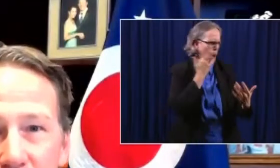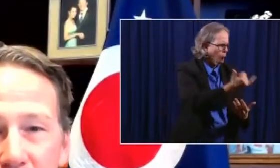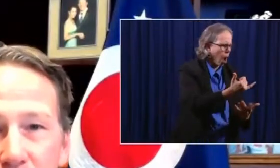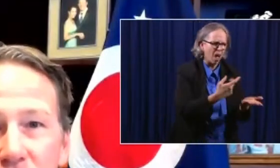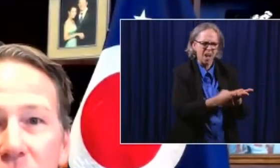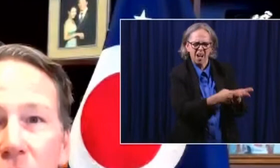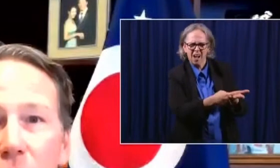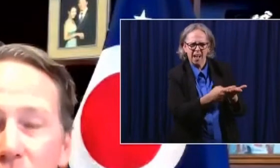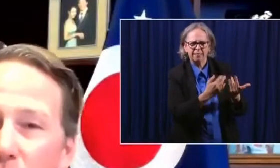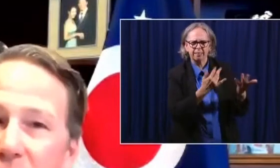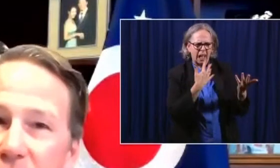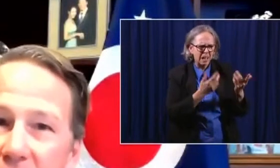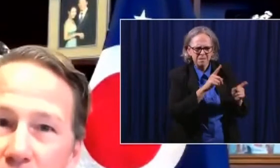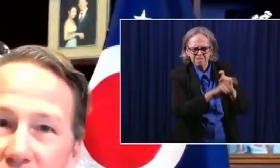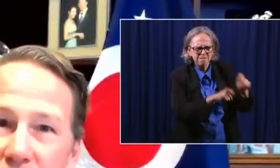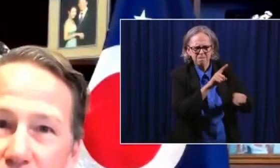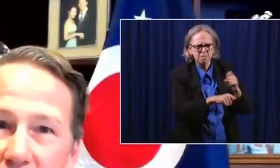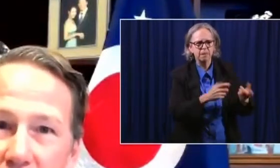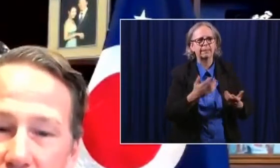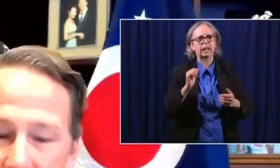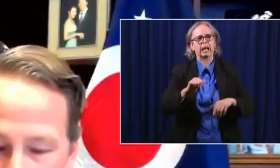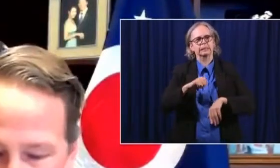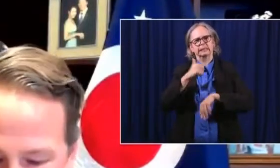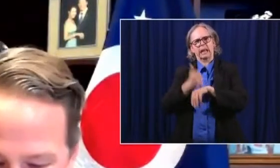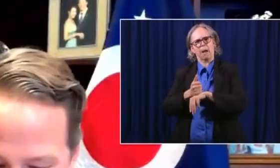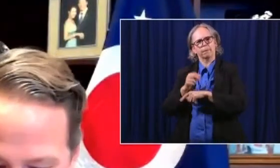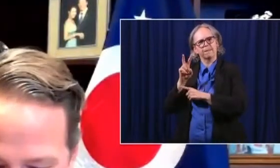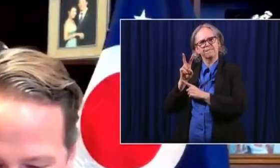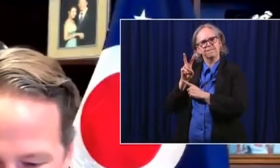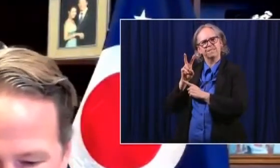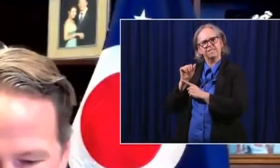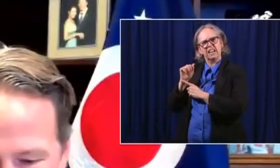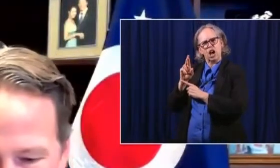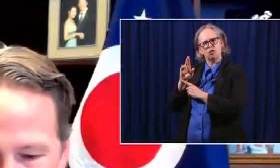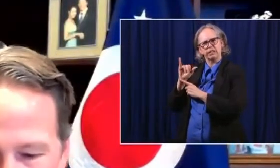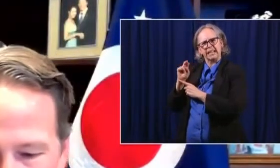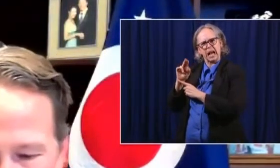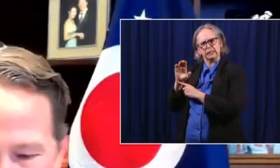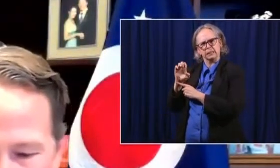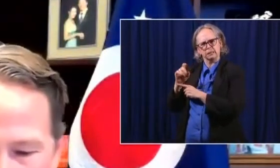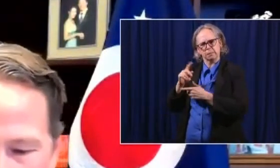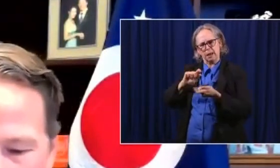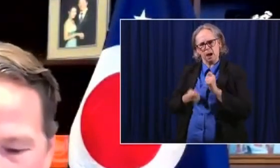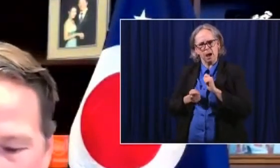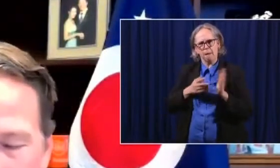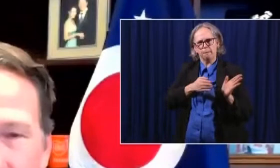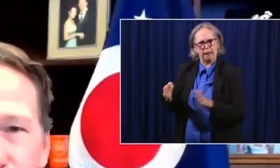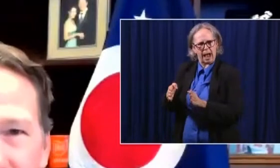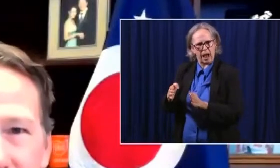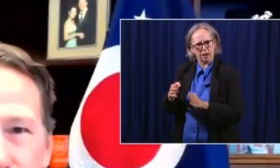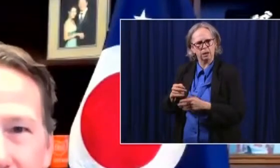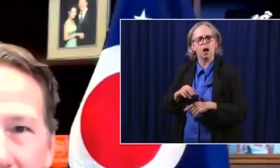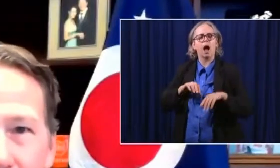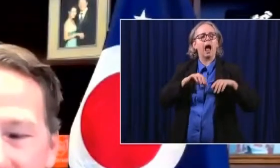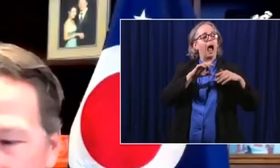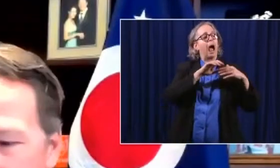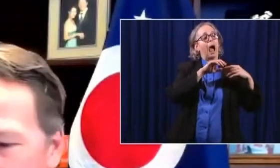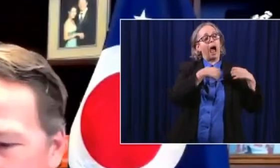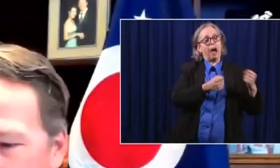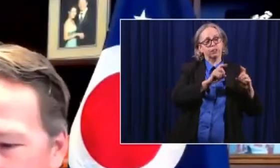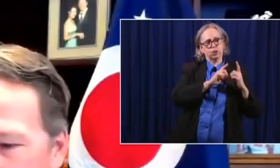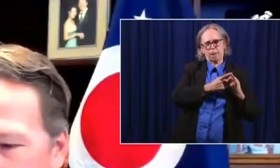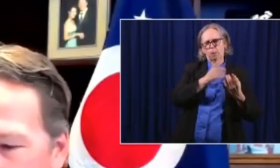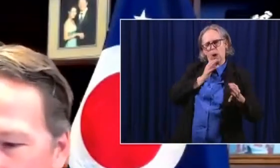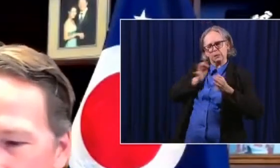those family members. We want the families to be there so they can see their student athletes, and this order is written to accommodate